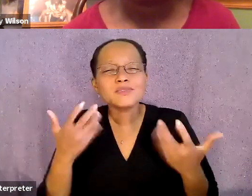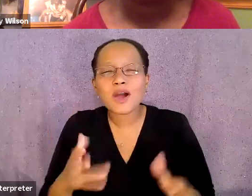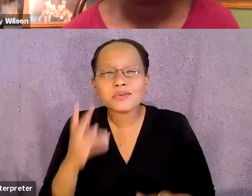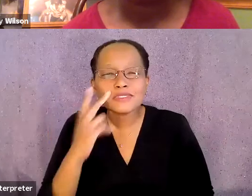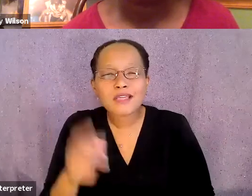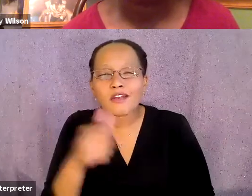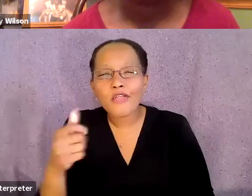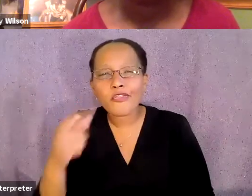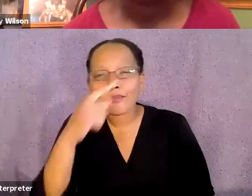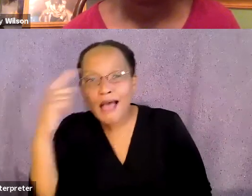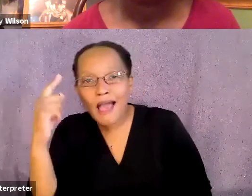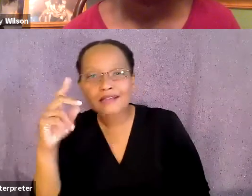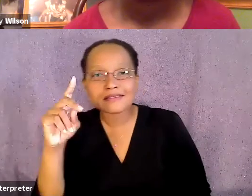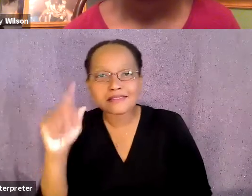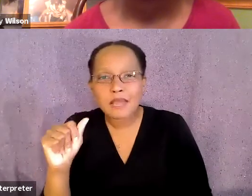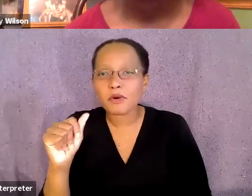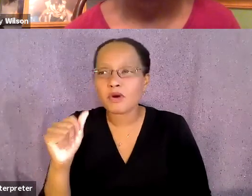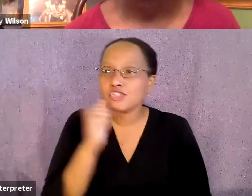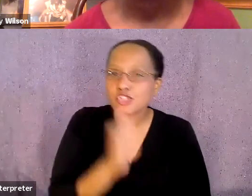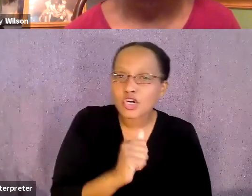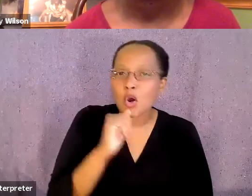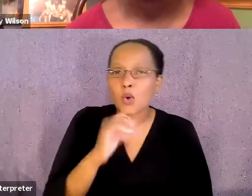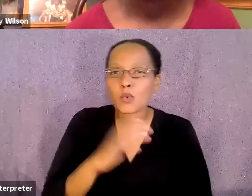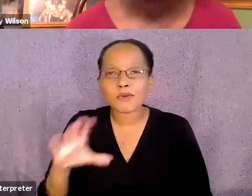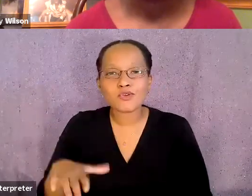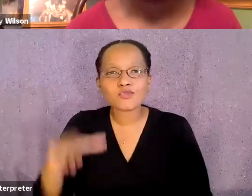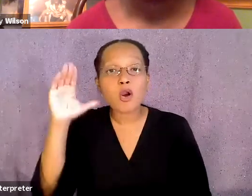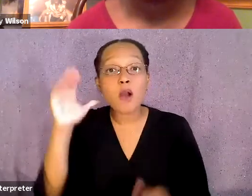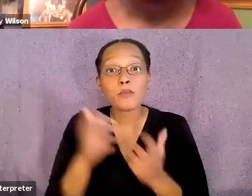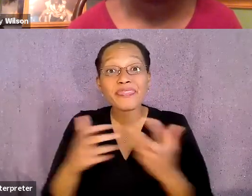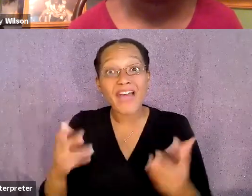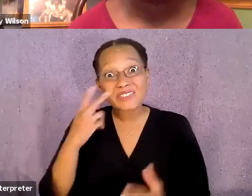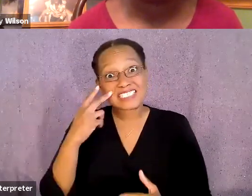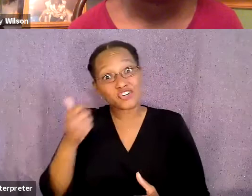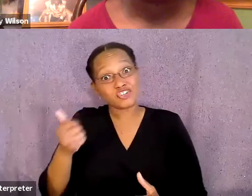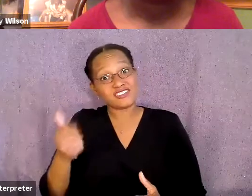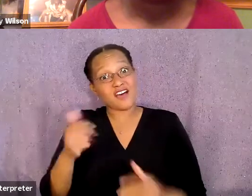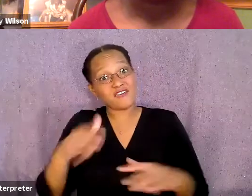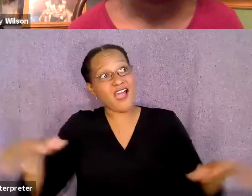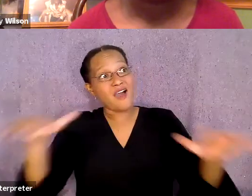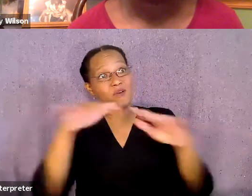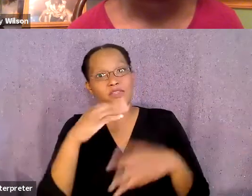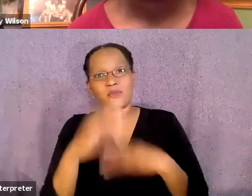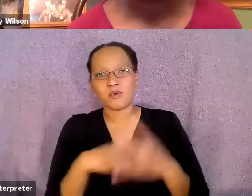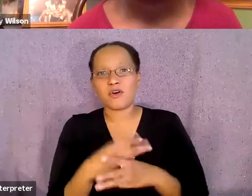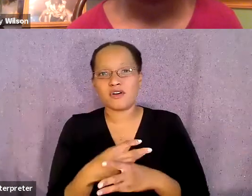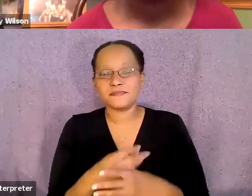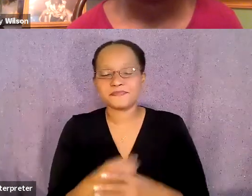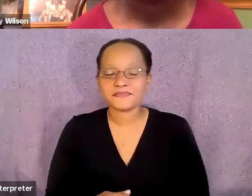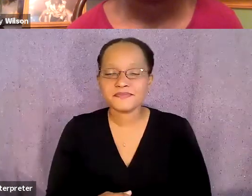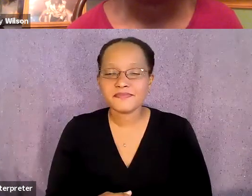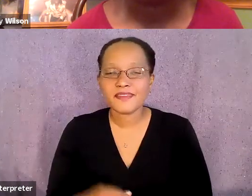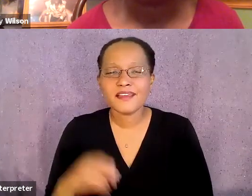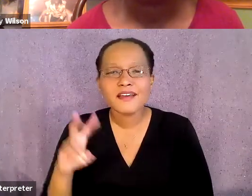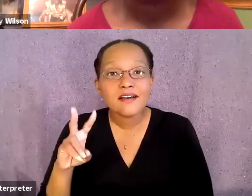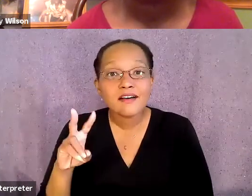woman to grow up not seeing herself, if I could do something about it. I want to dive a little bit what you just said,